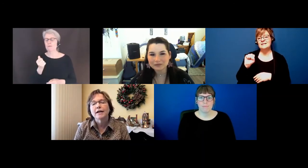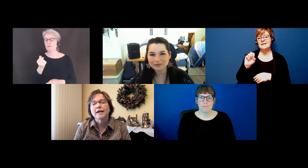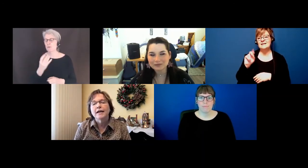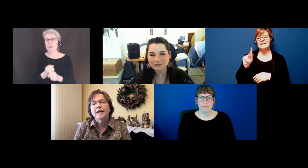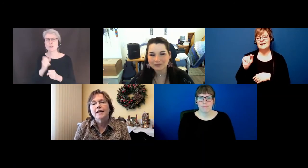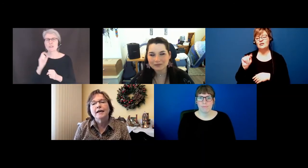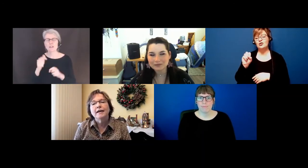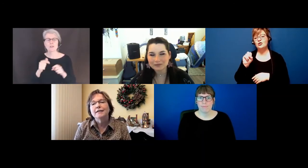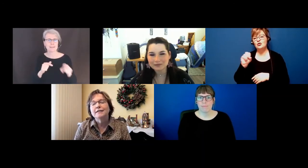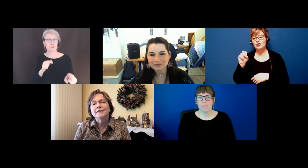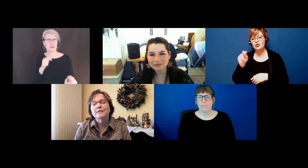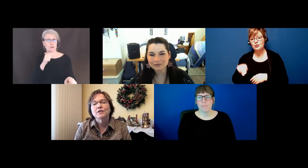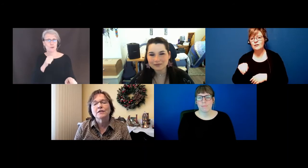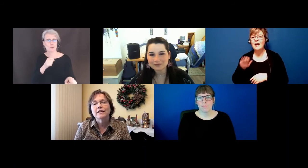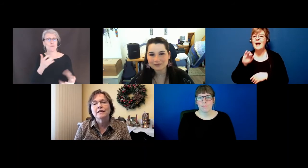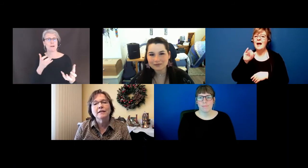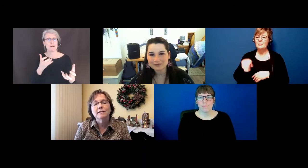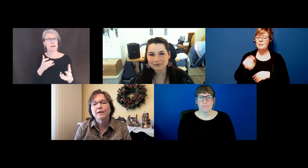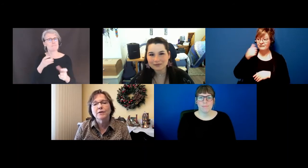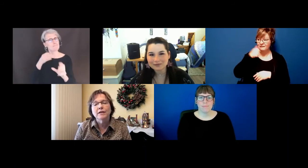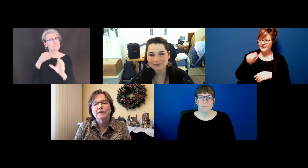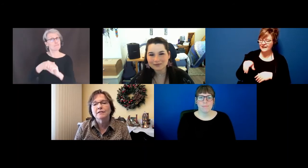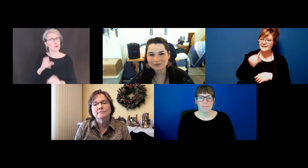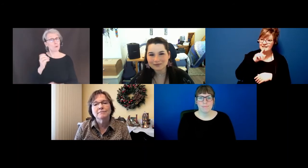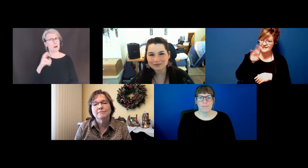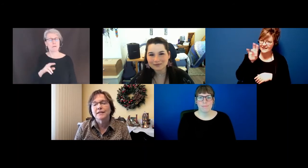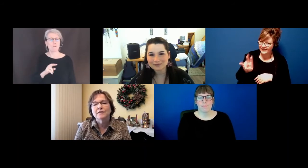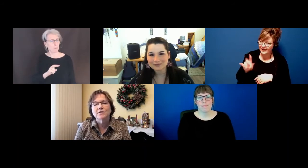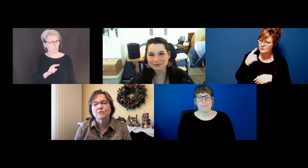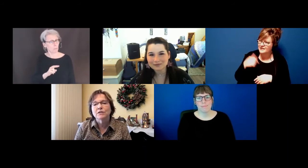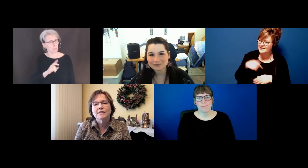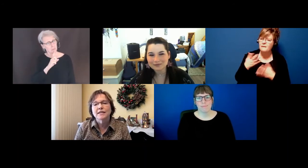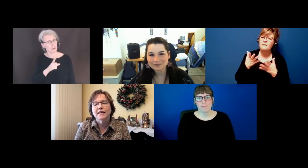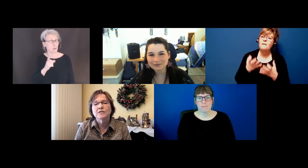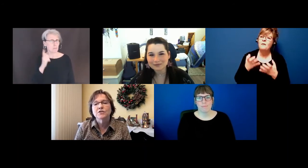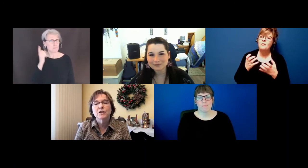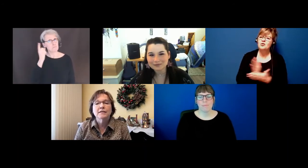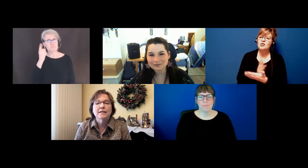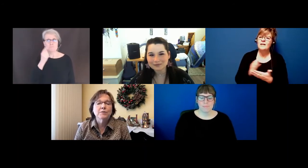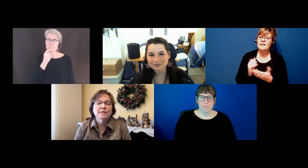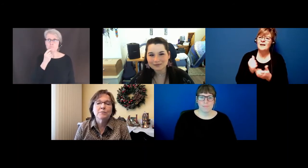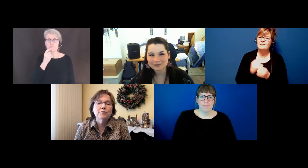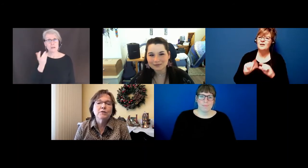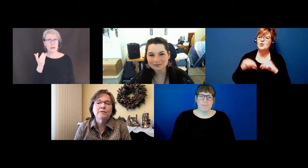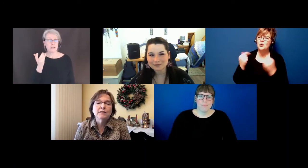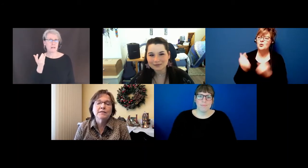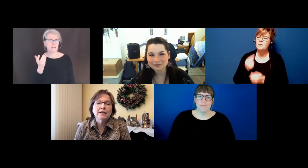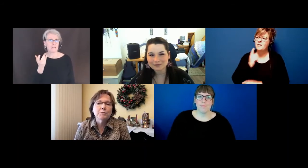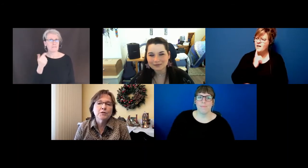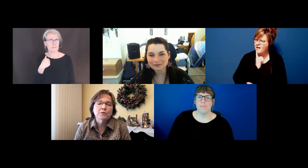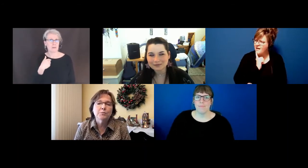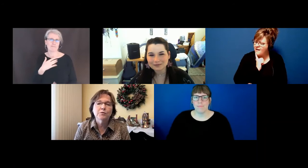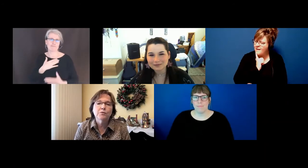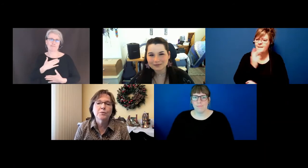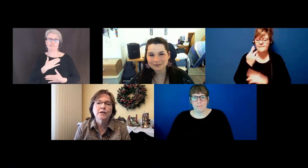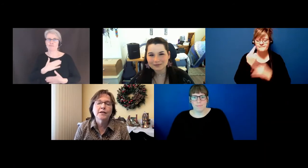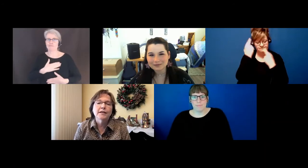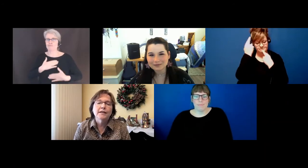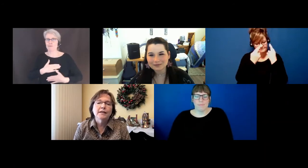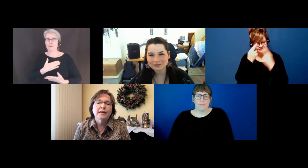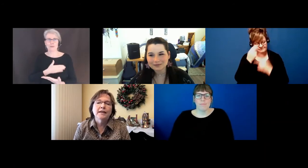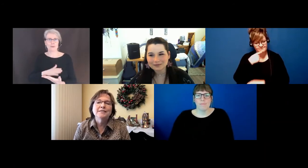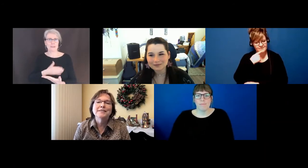choir and started thinking about it and just realized I had to start it because I was someone who loved to sing. I'm also a